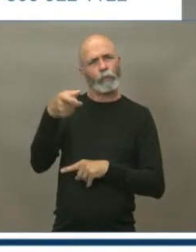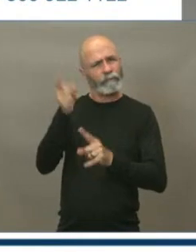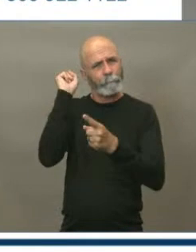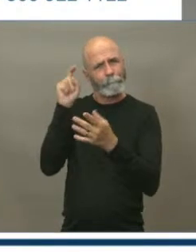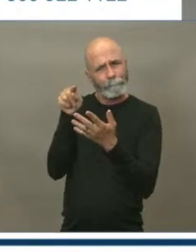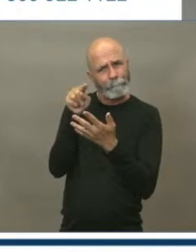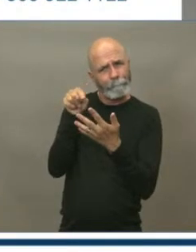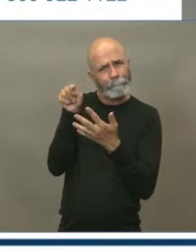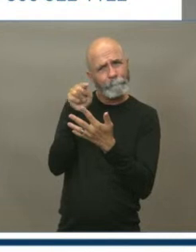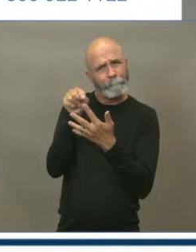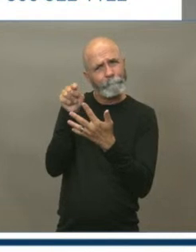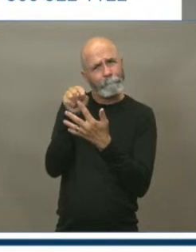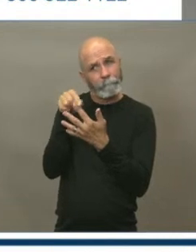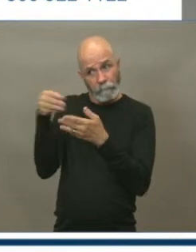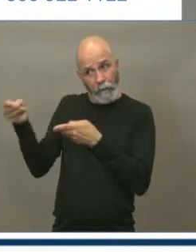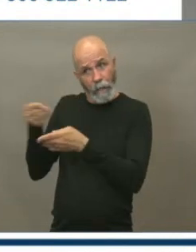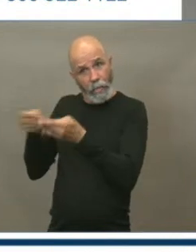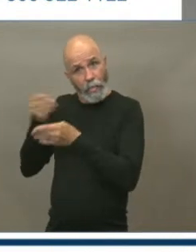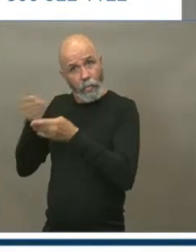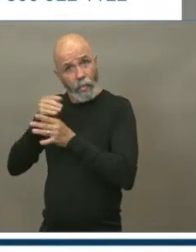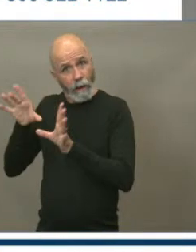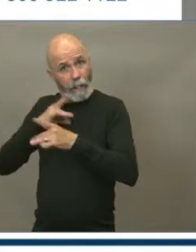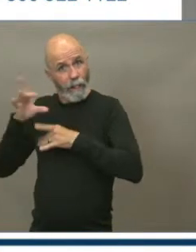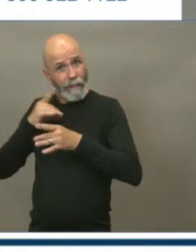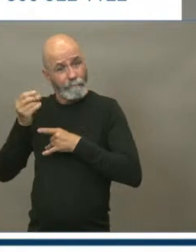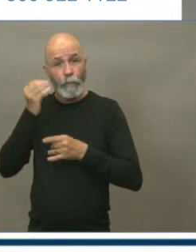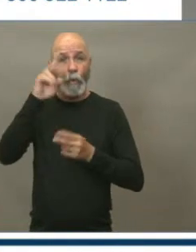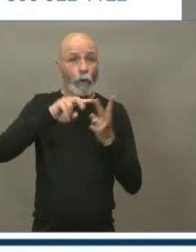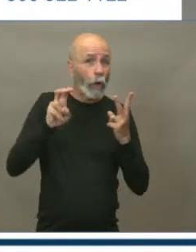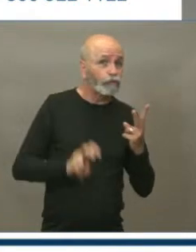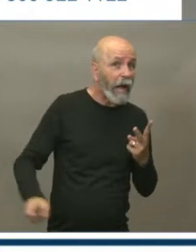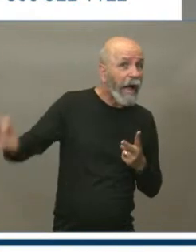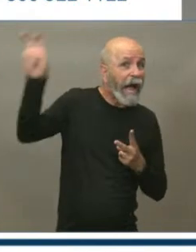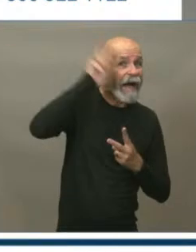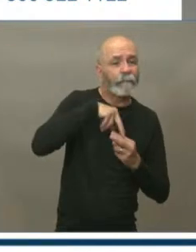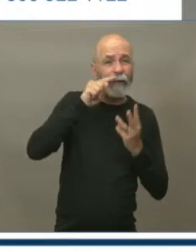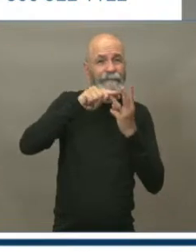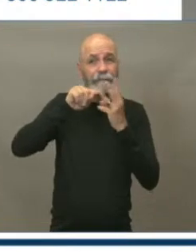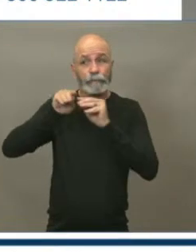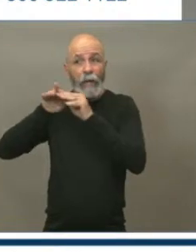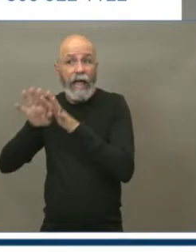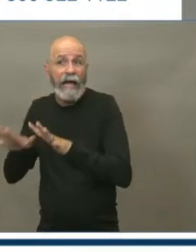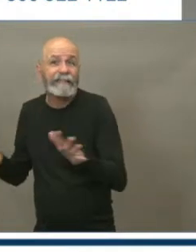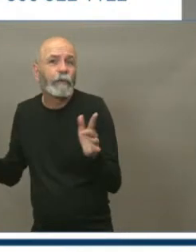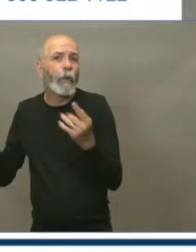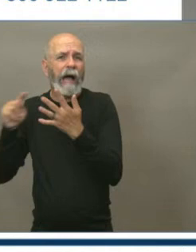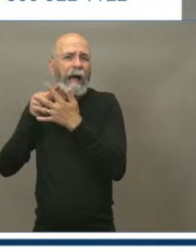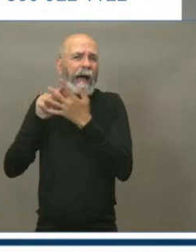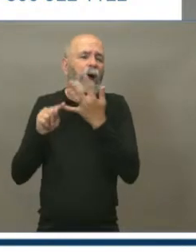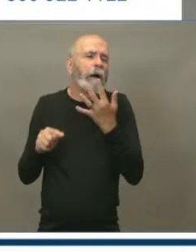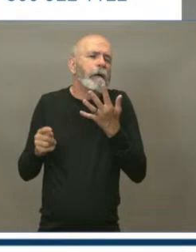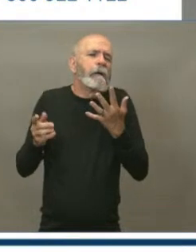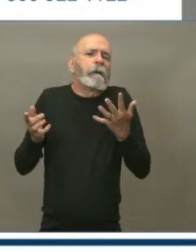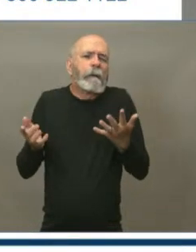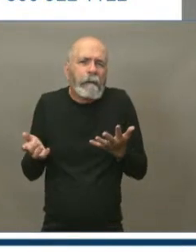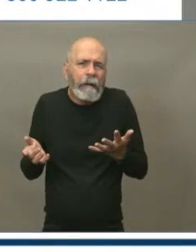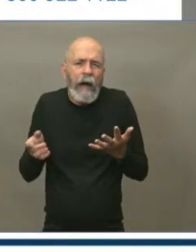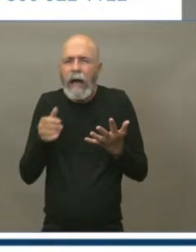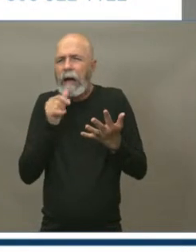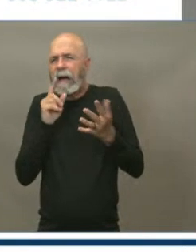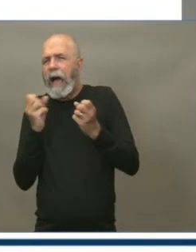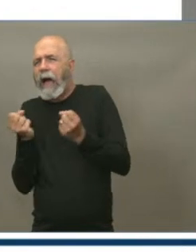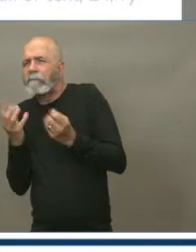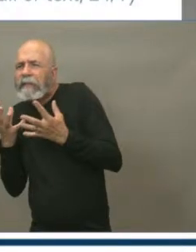versus what we call non-epidemiologic linked, which is more concerning about community spread. We look at the average number of contacts per